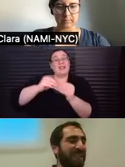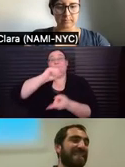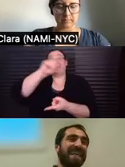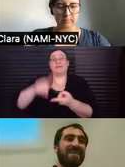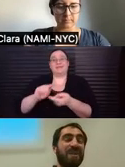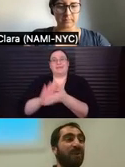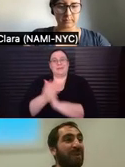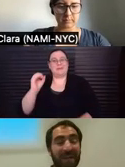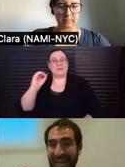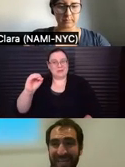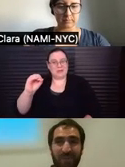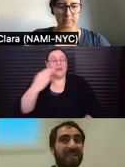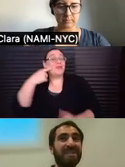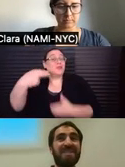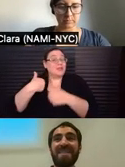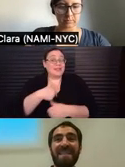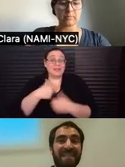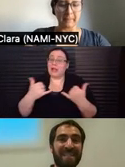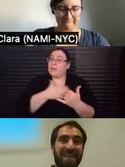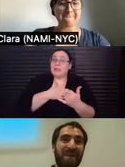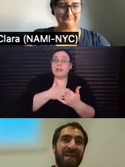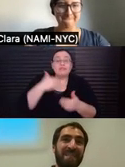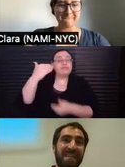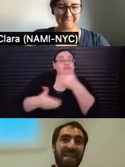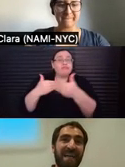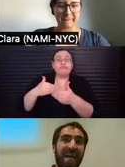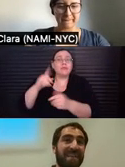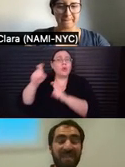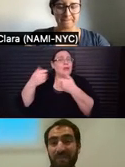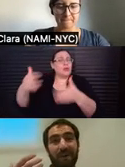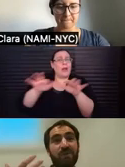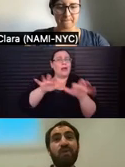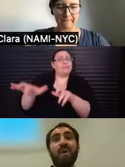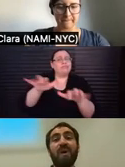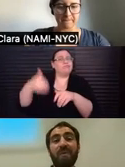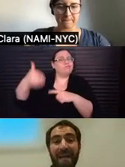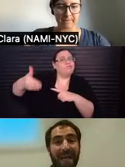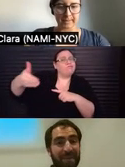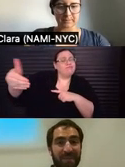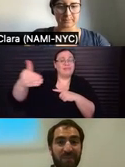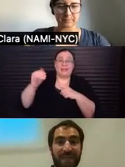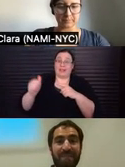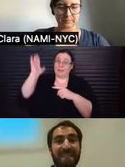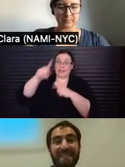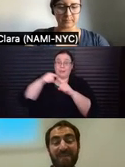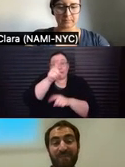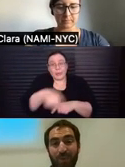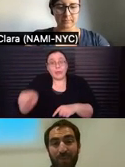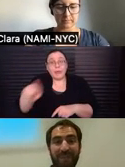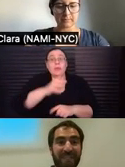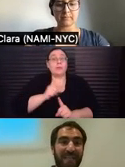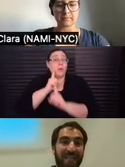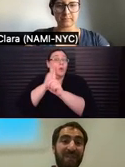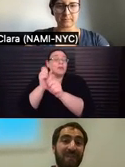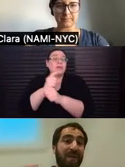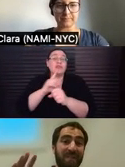And please, as we go along, add questions into that chat box. This is about you all. My aim is to try to make this as informative